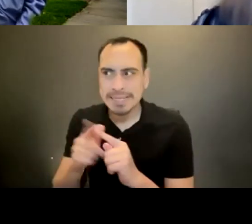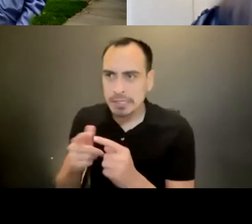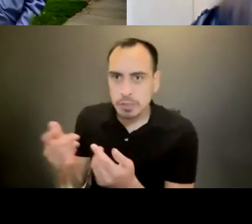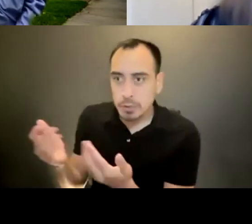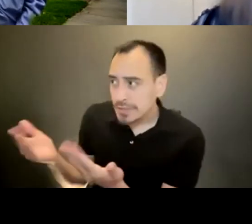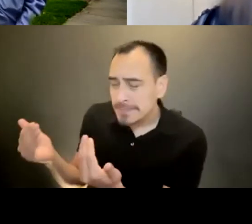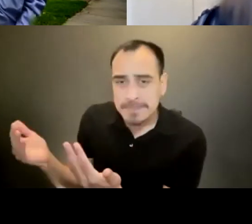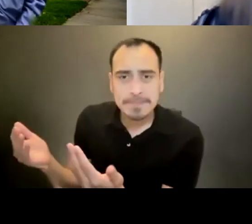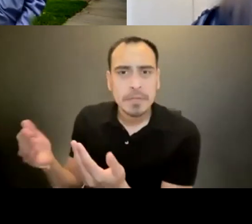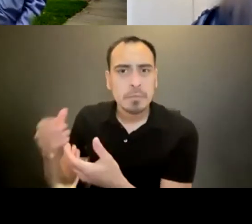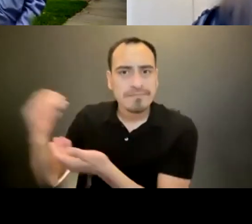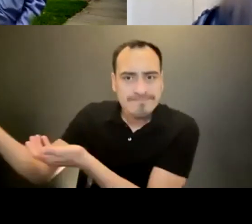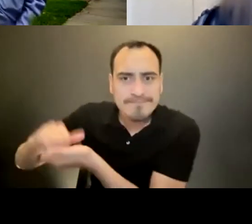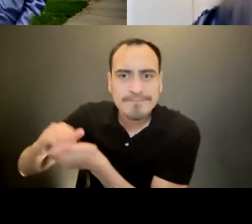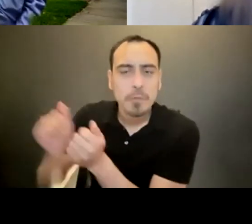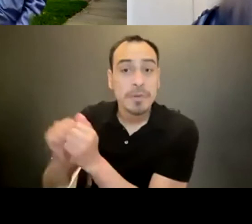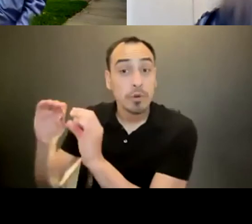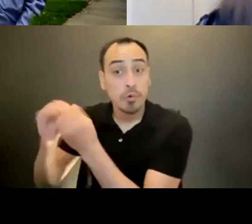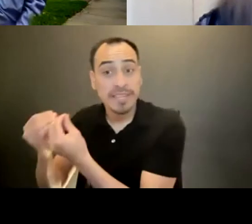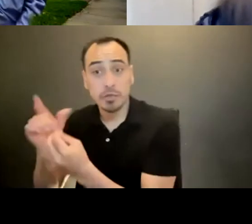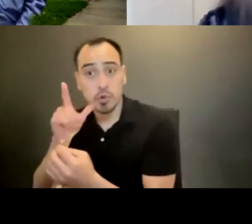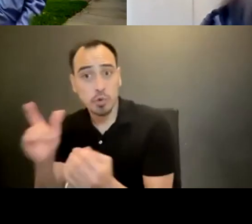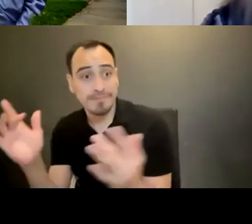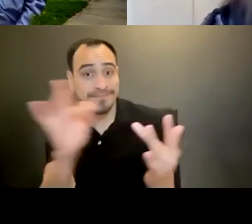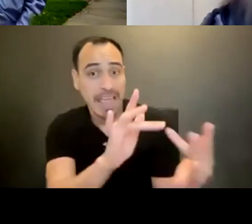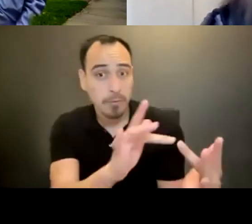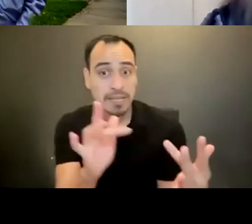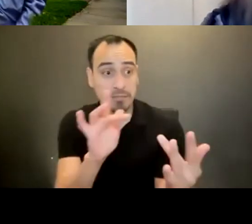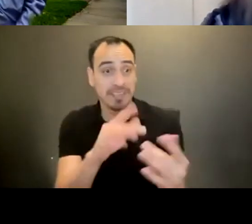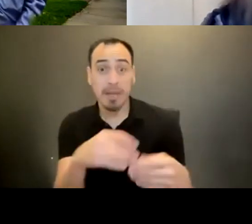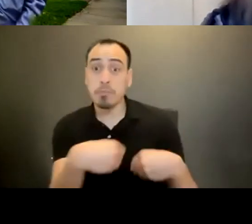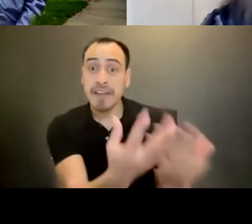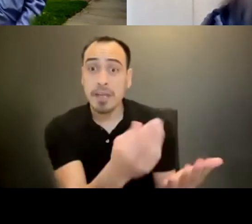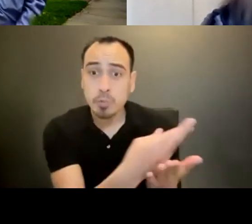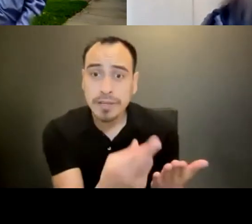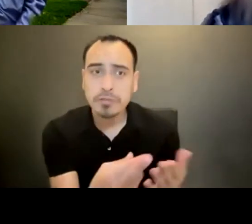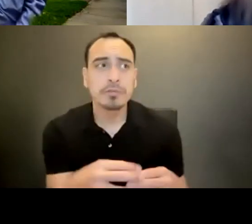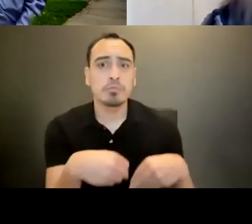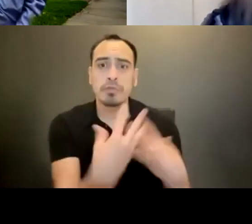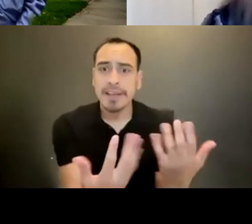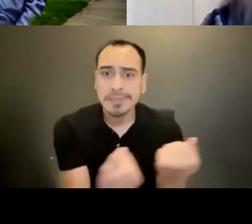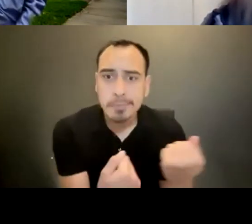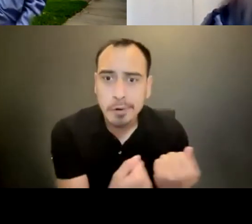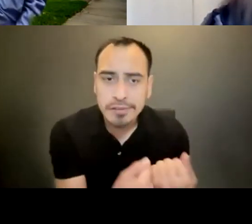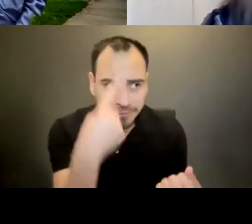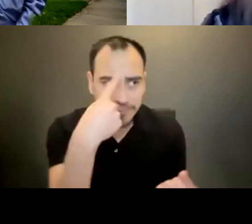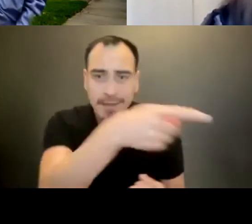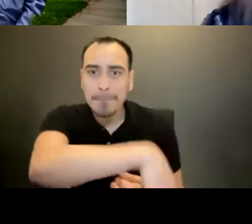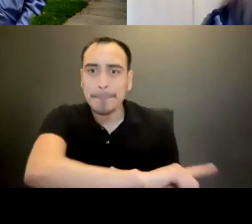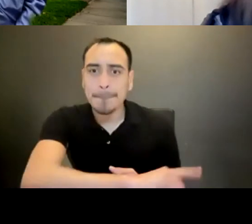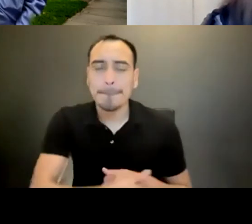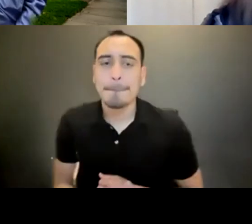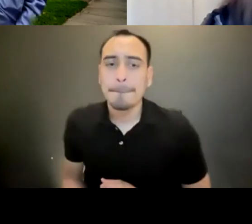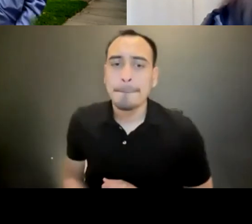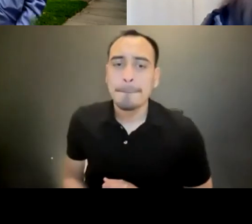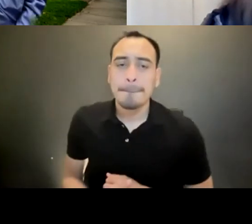outreach and being able to provide them with the resources and the support so that they could do it. So, and of